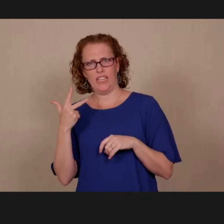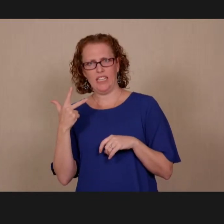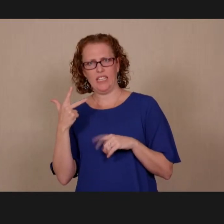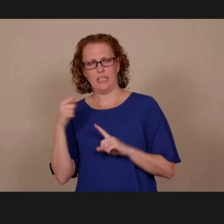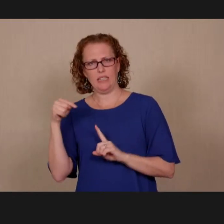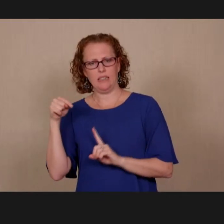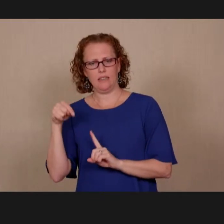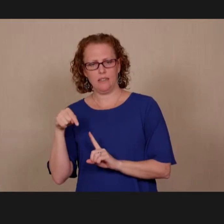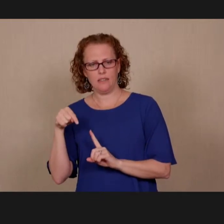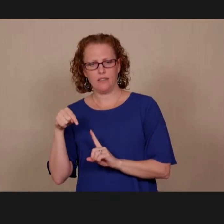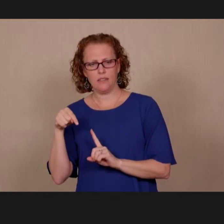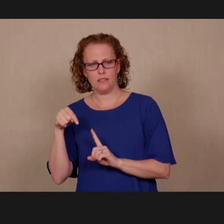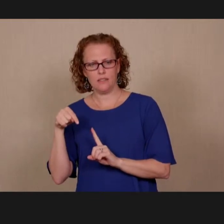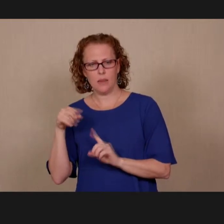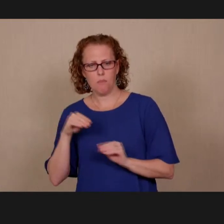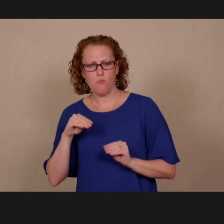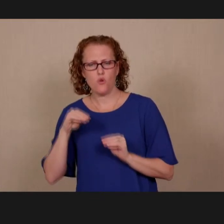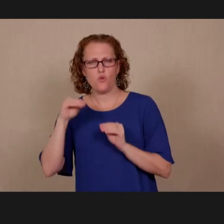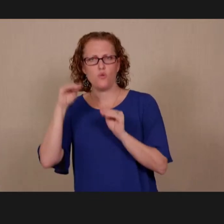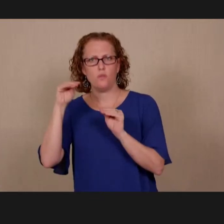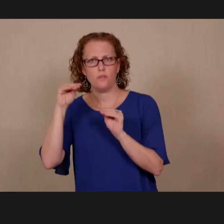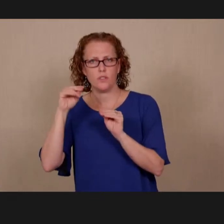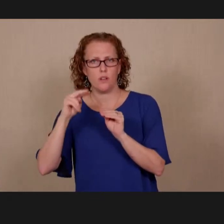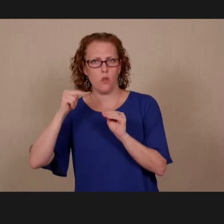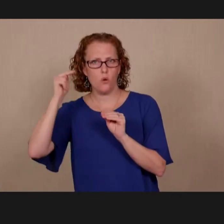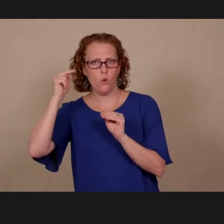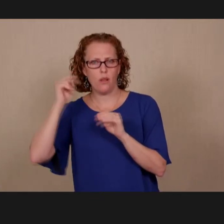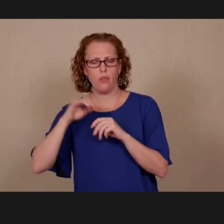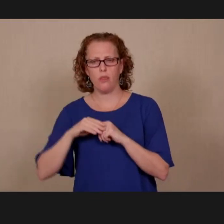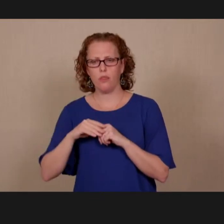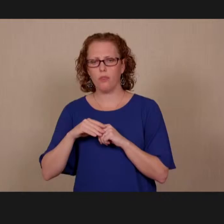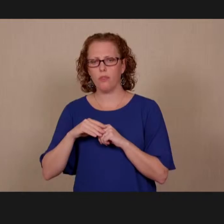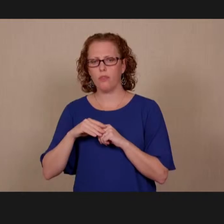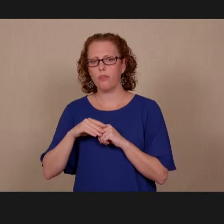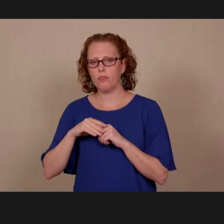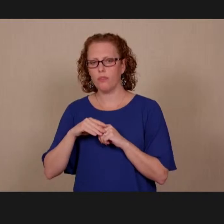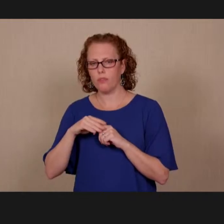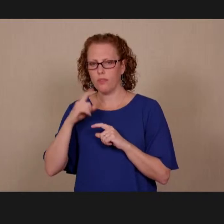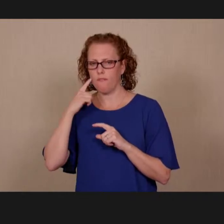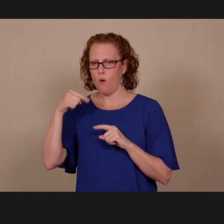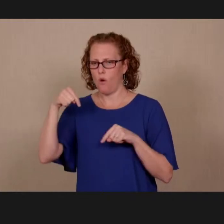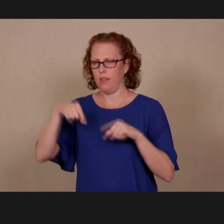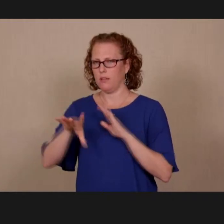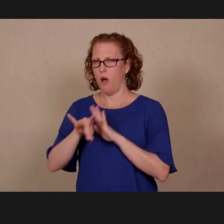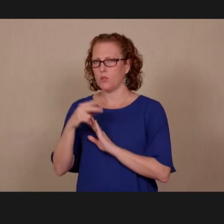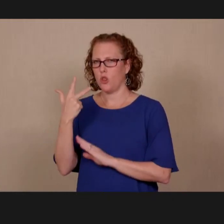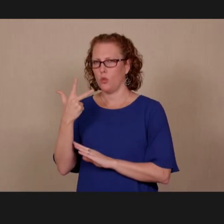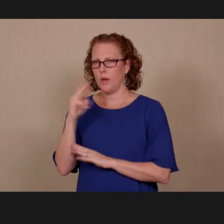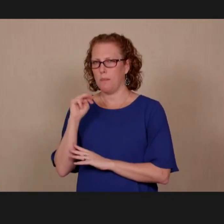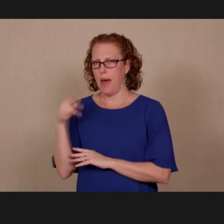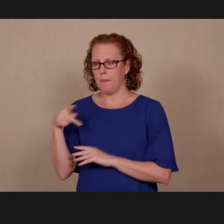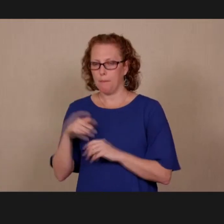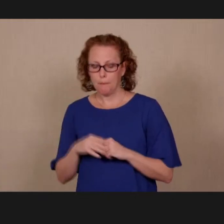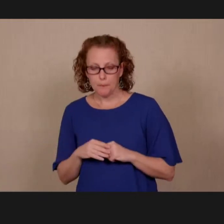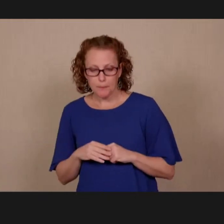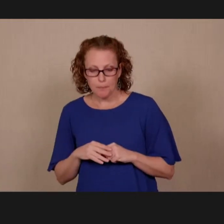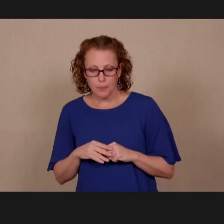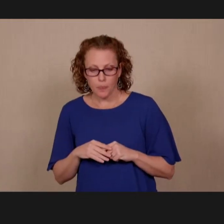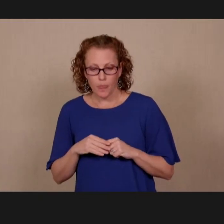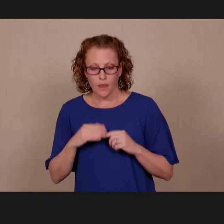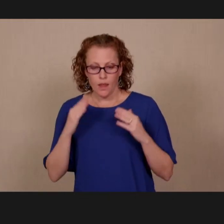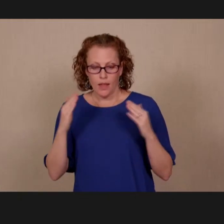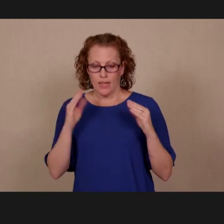has moved upwards to the north a bit. District 4 has